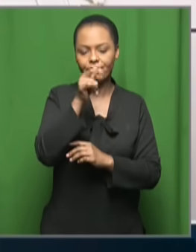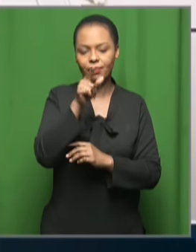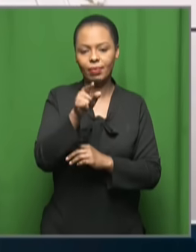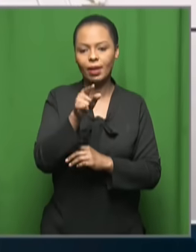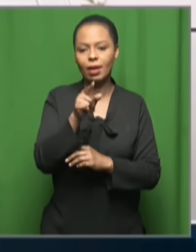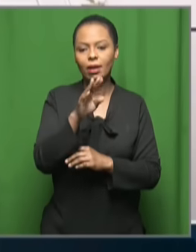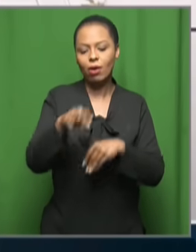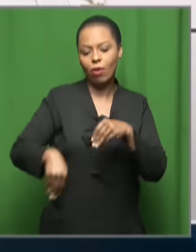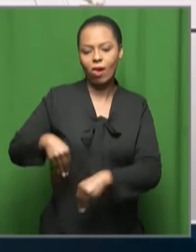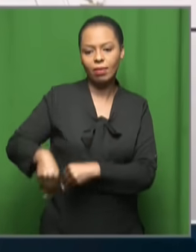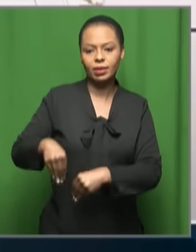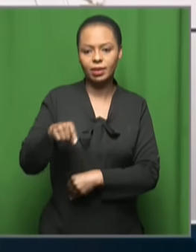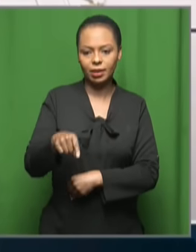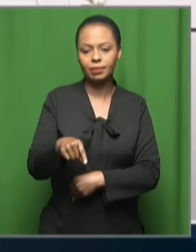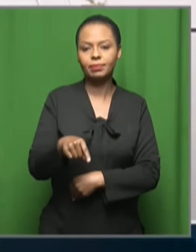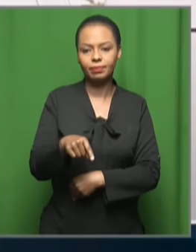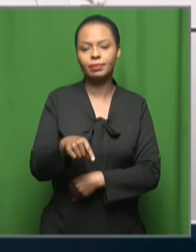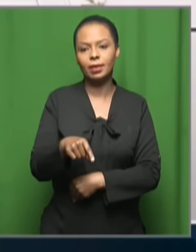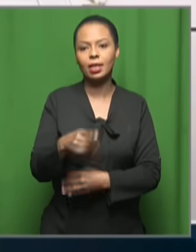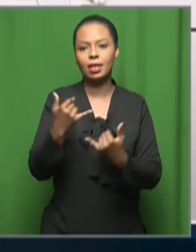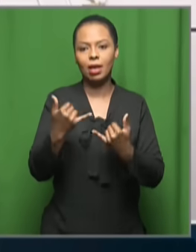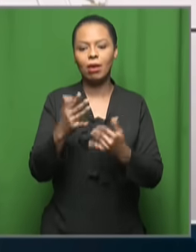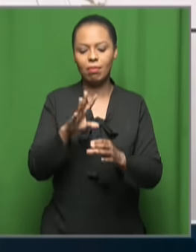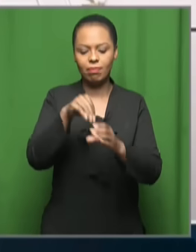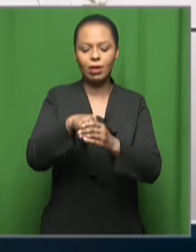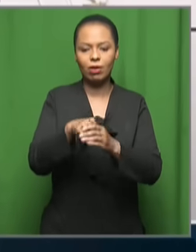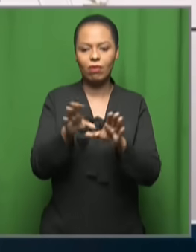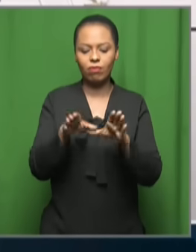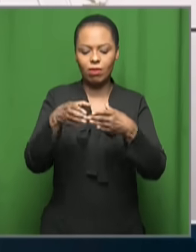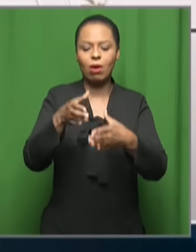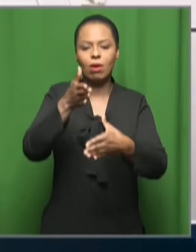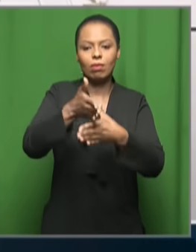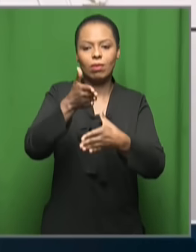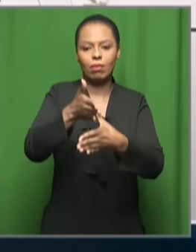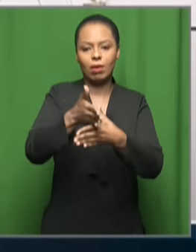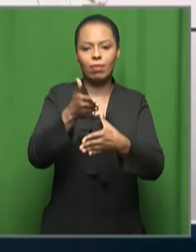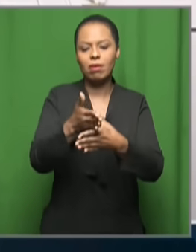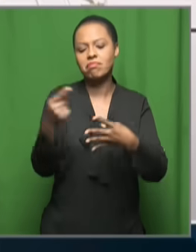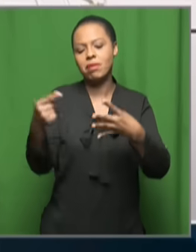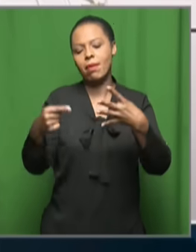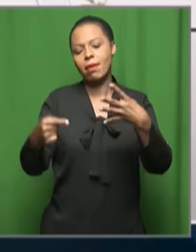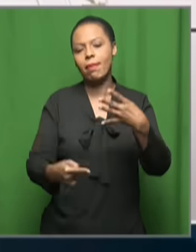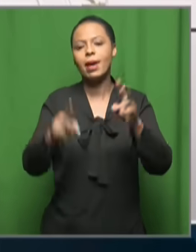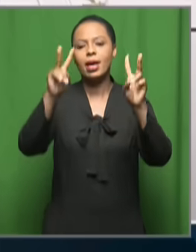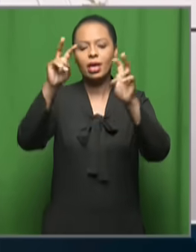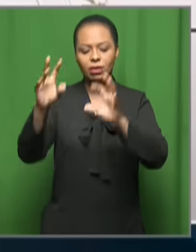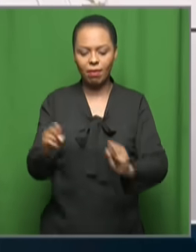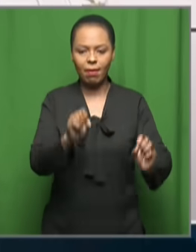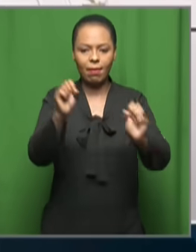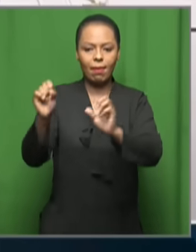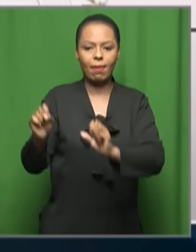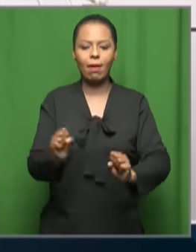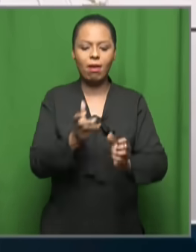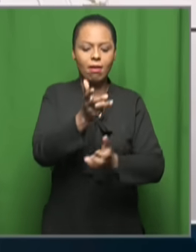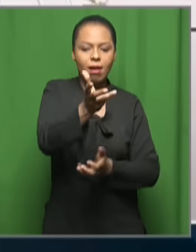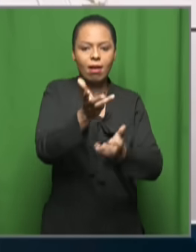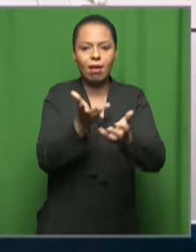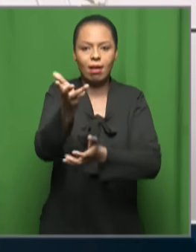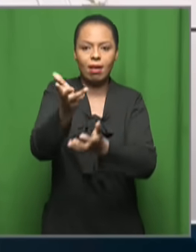group. And I mean, there were key issues under that working group that were discussed. And those are some of the things that we need